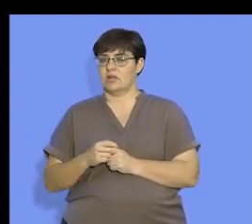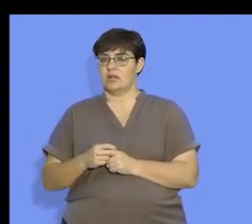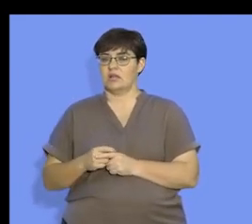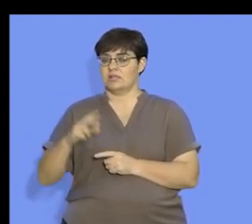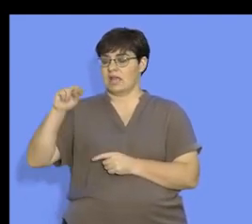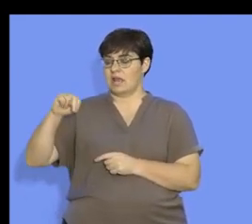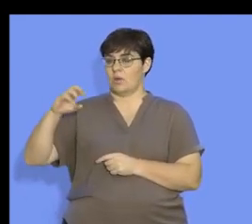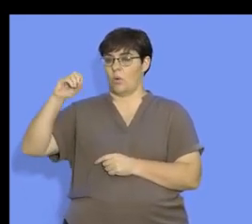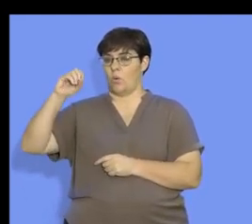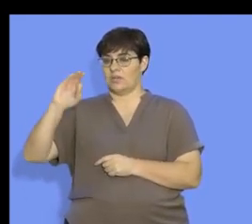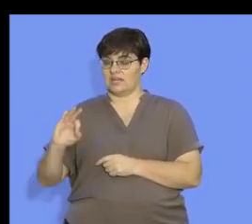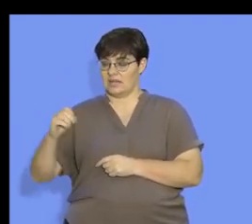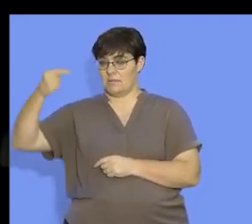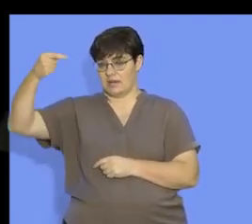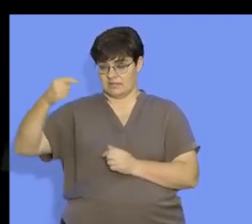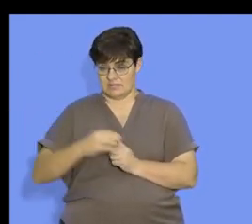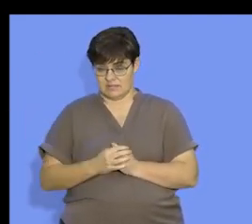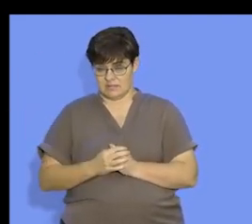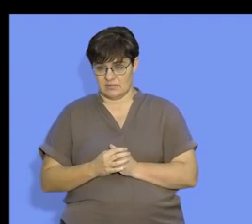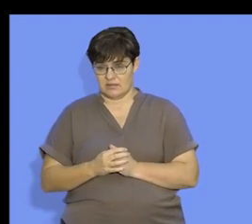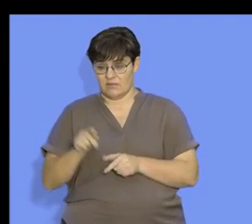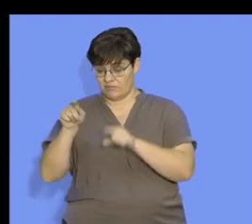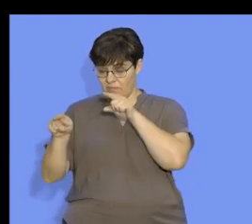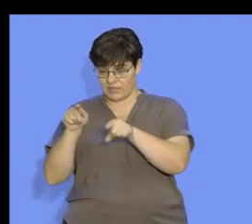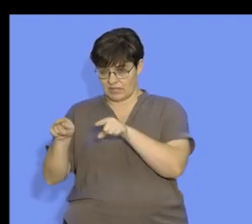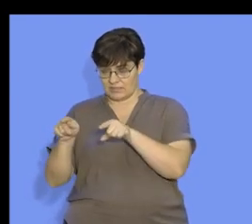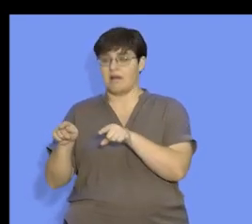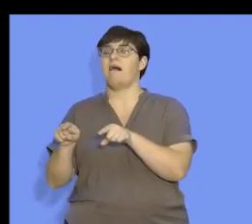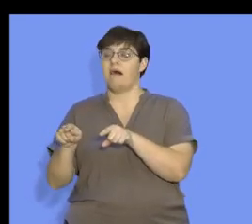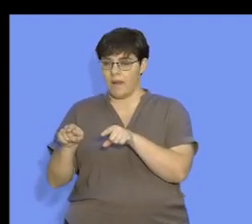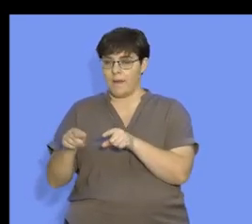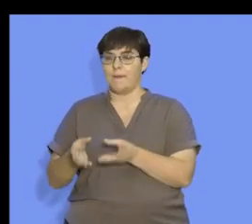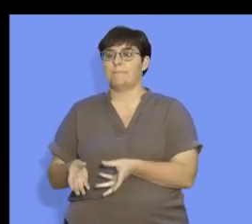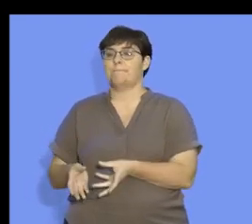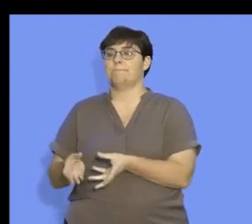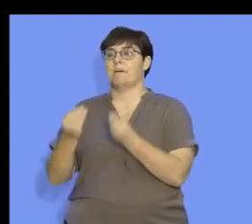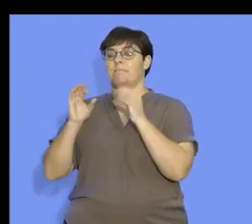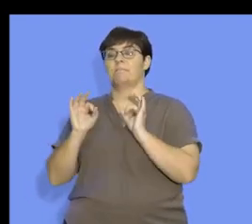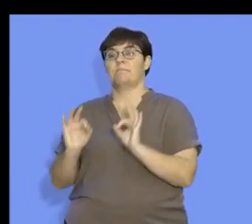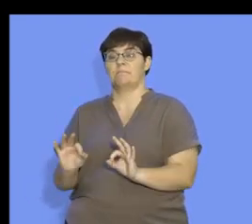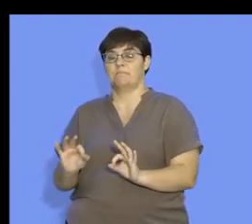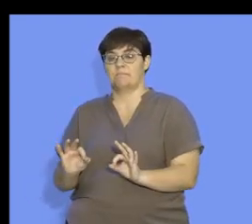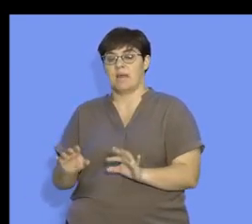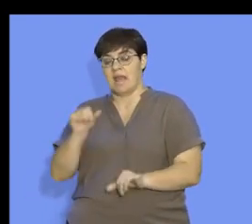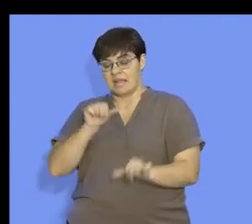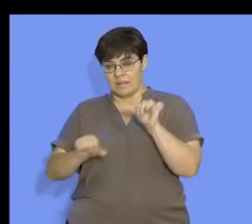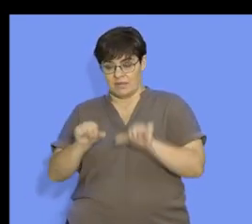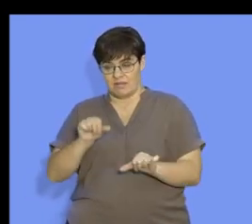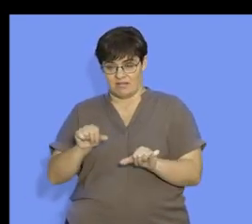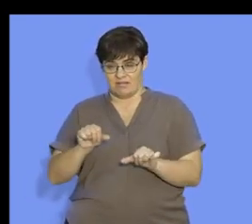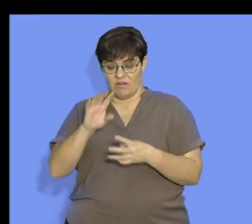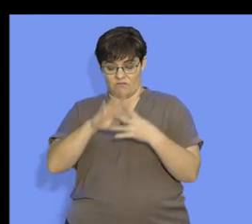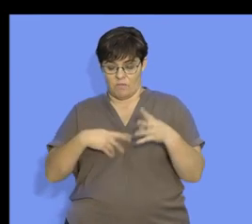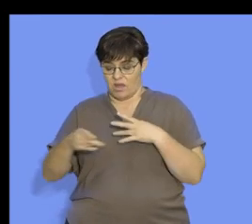is a polyatomic ion, NO3 minus. Then from this, we are able to determine the correct